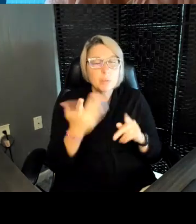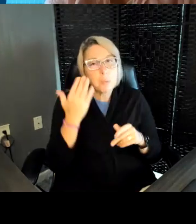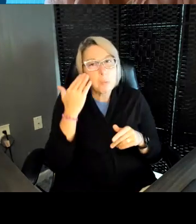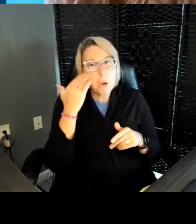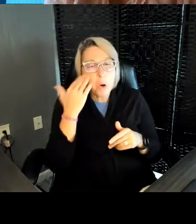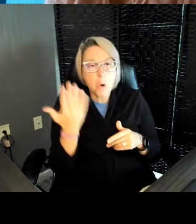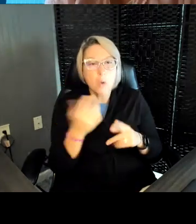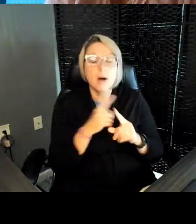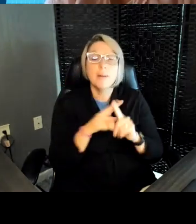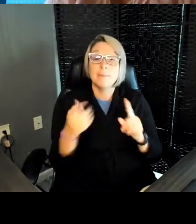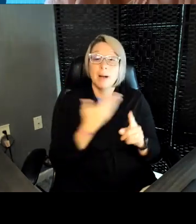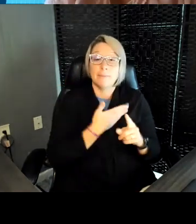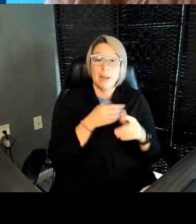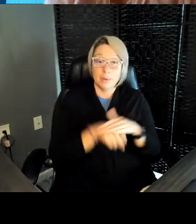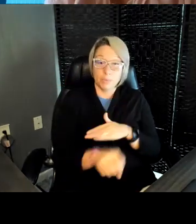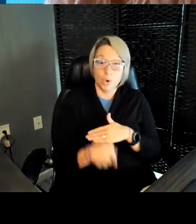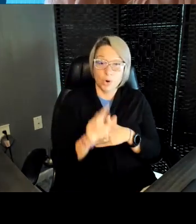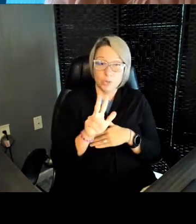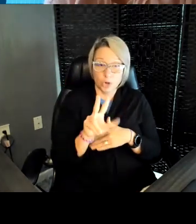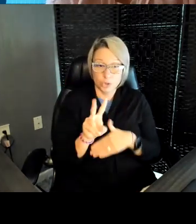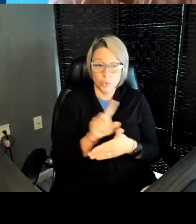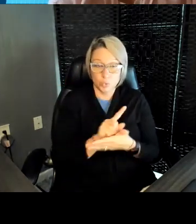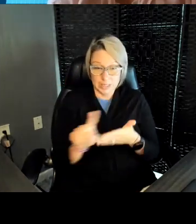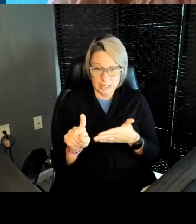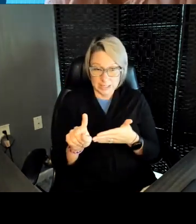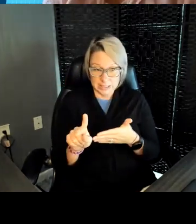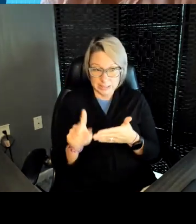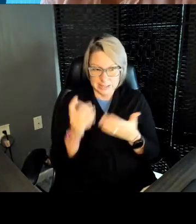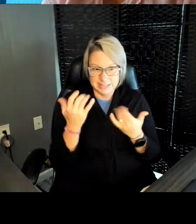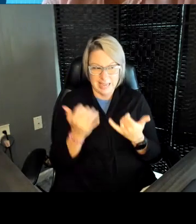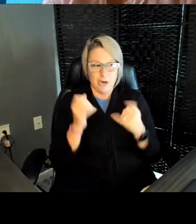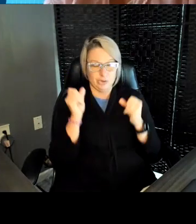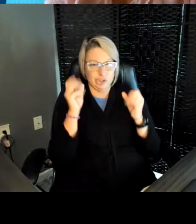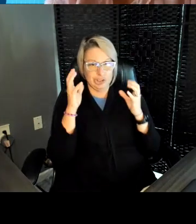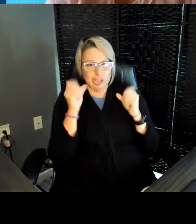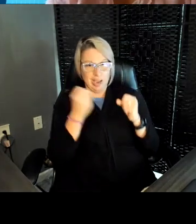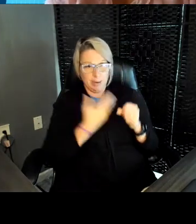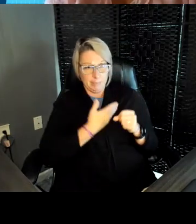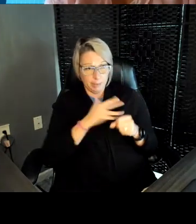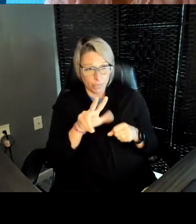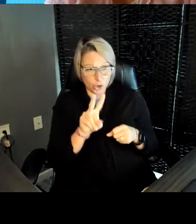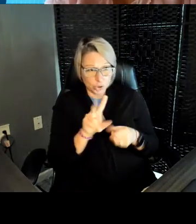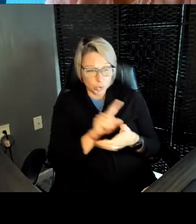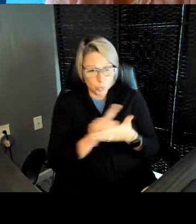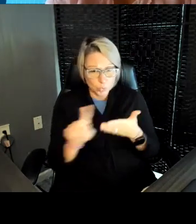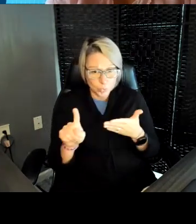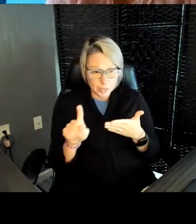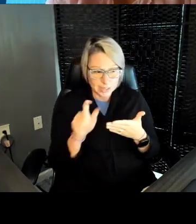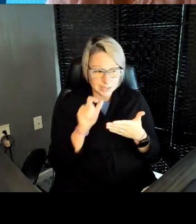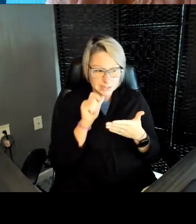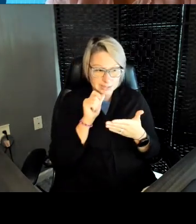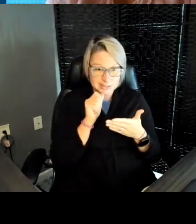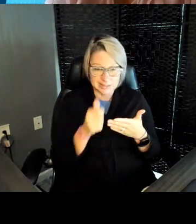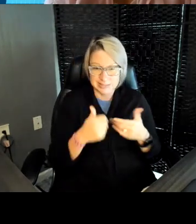was born at 32 weeks gestation, which is shocking now that a baby at 32 weeks gestation was not viable